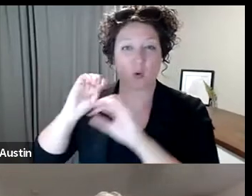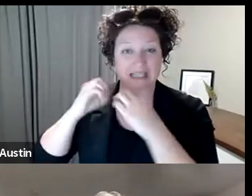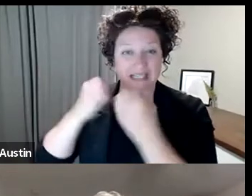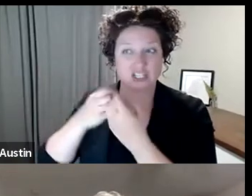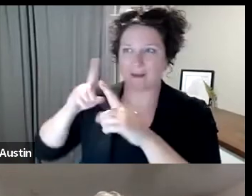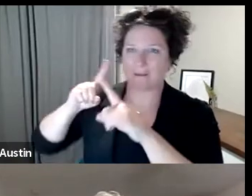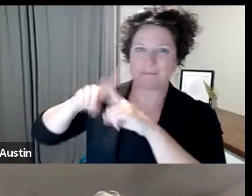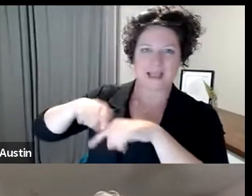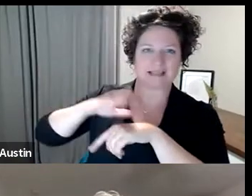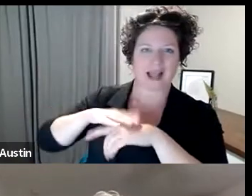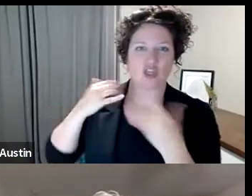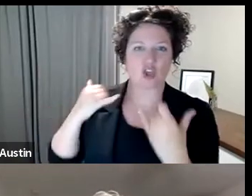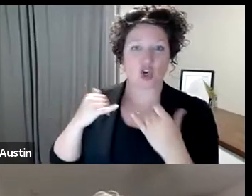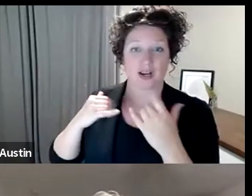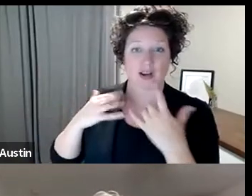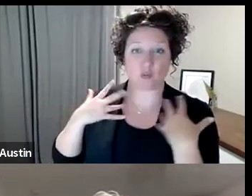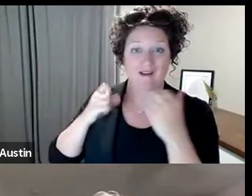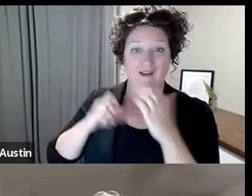on the current